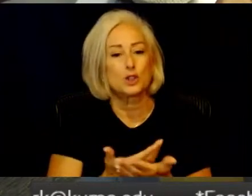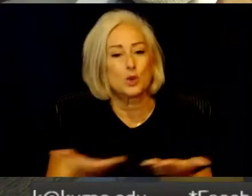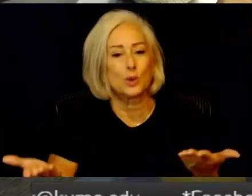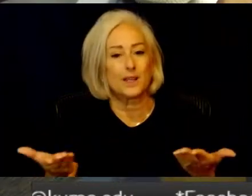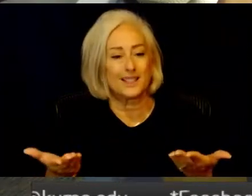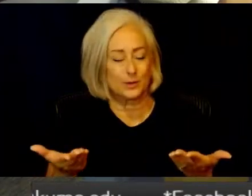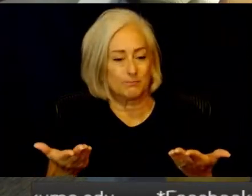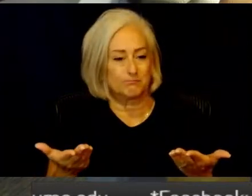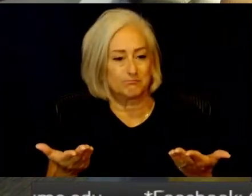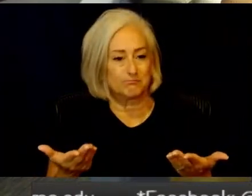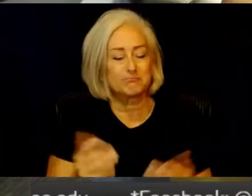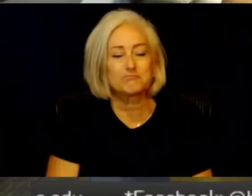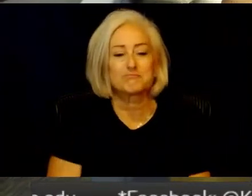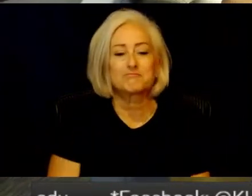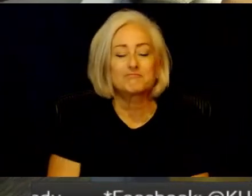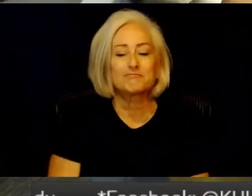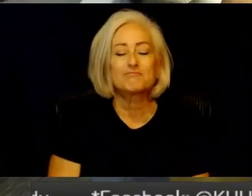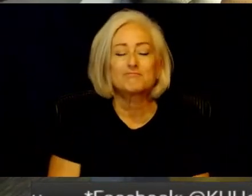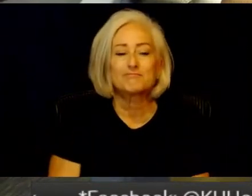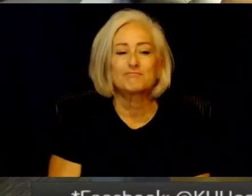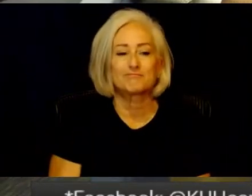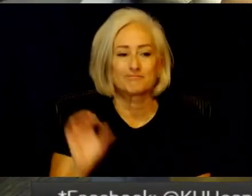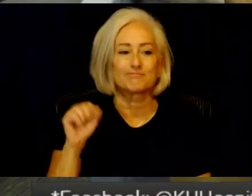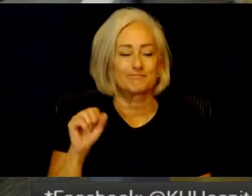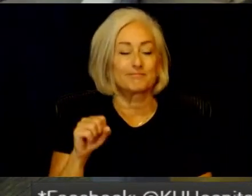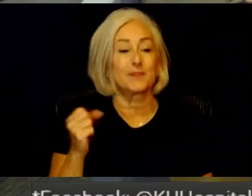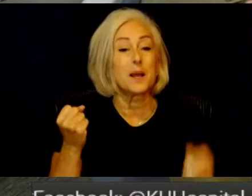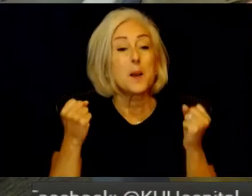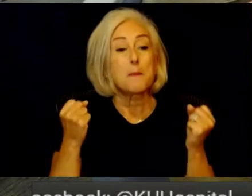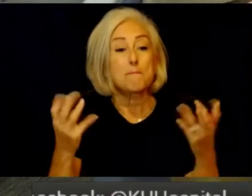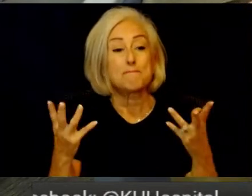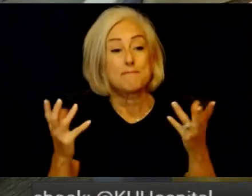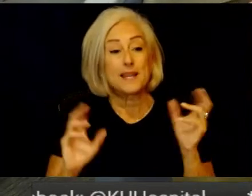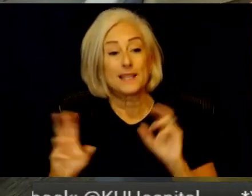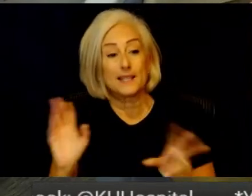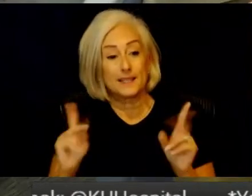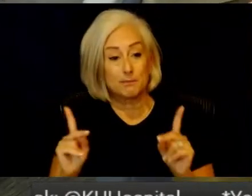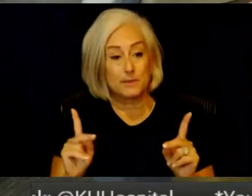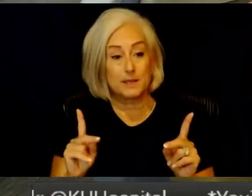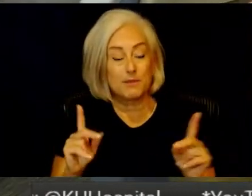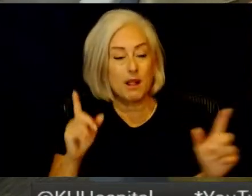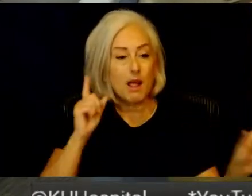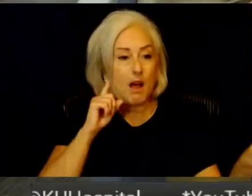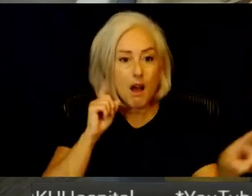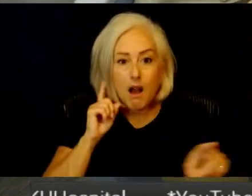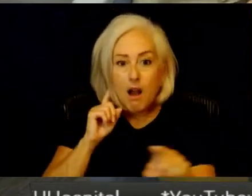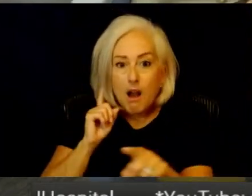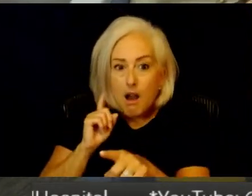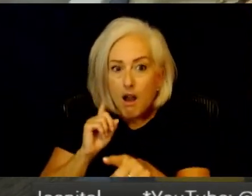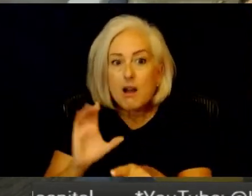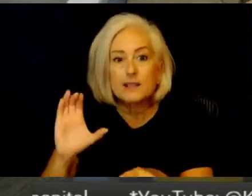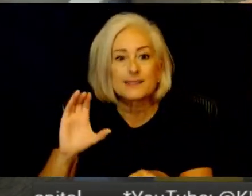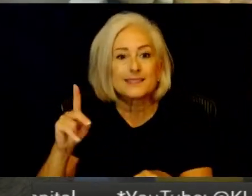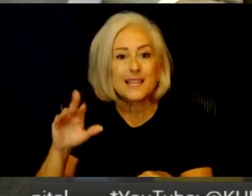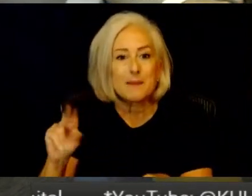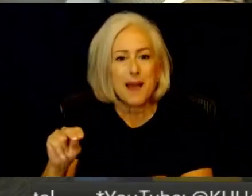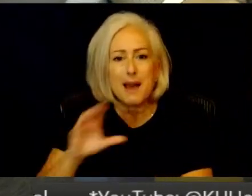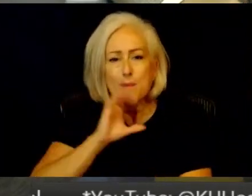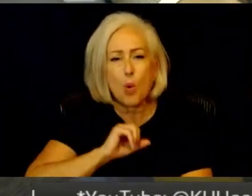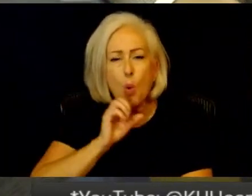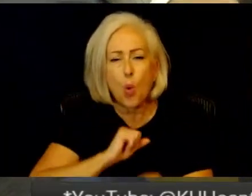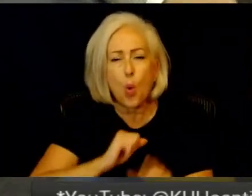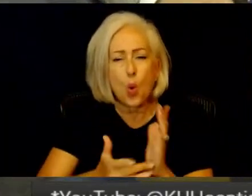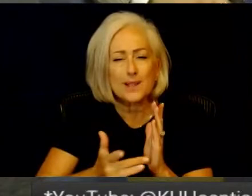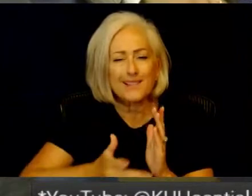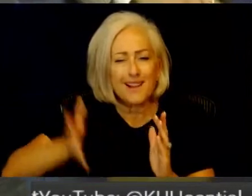advancements in the CPAP machine. Yes. So a lot of people hear from their friends what type of CPAP they're using, and a lot of that technology could be many years old. I